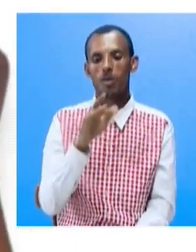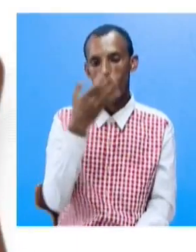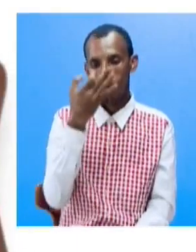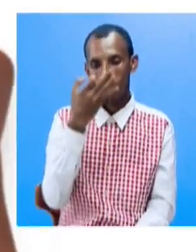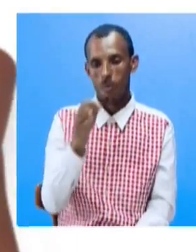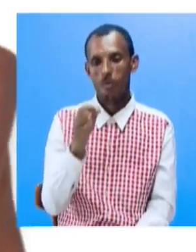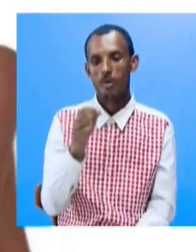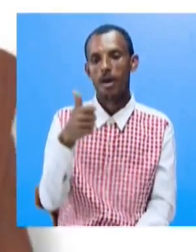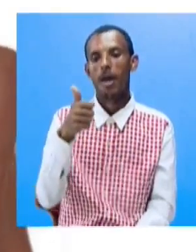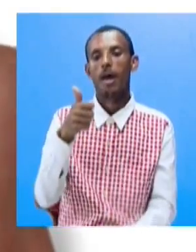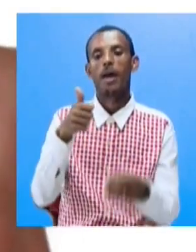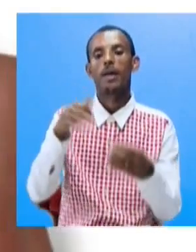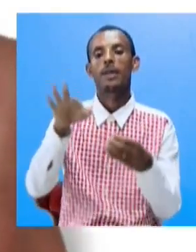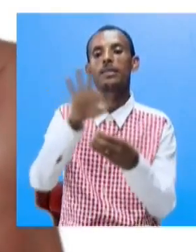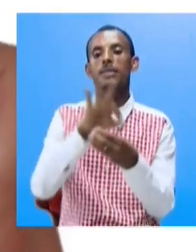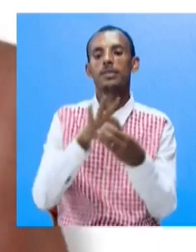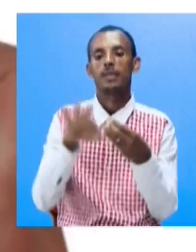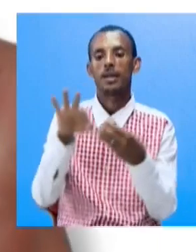of the circle.